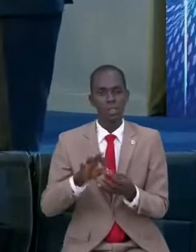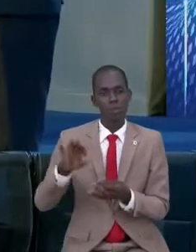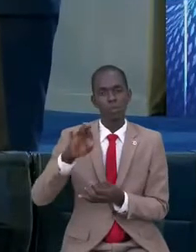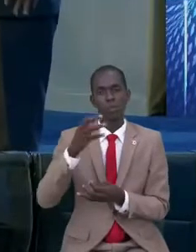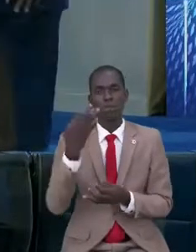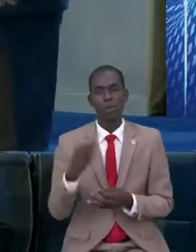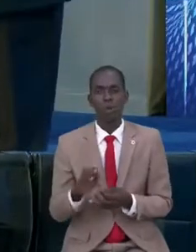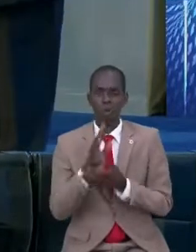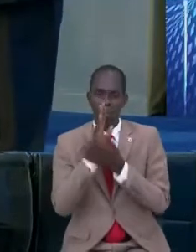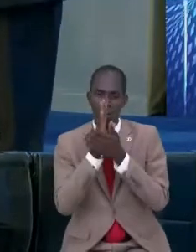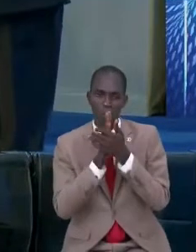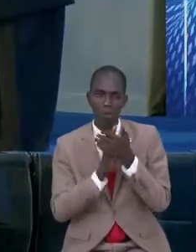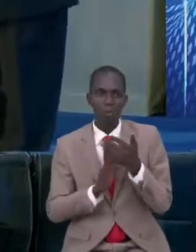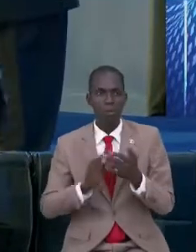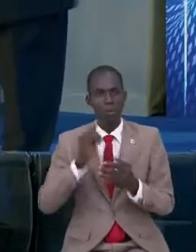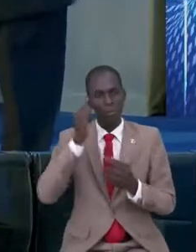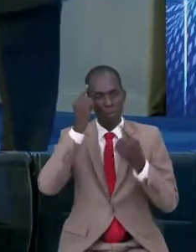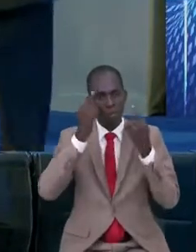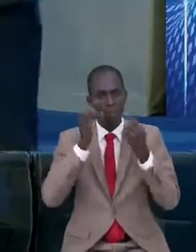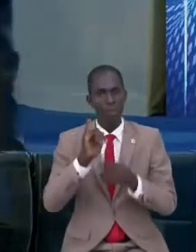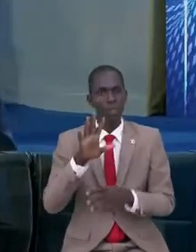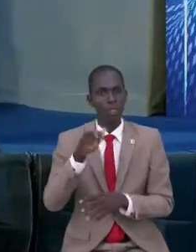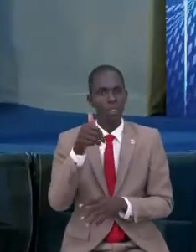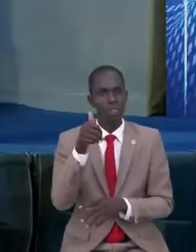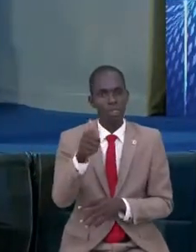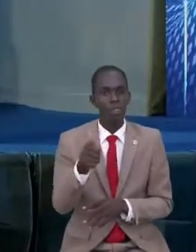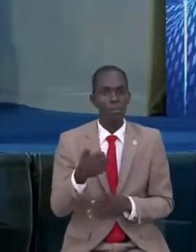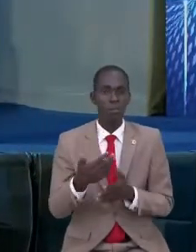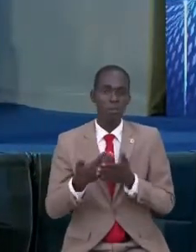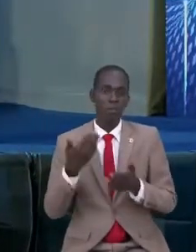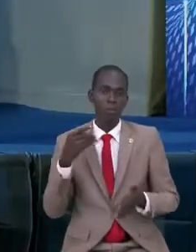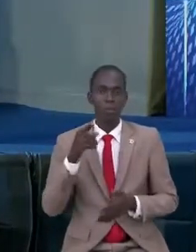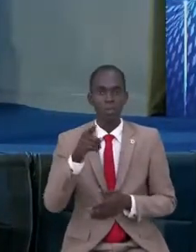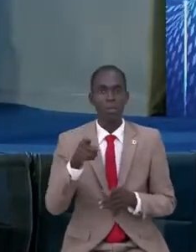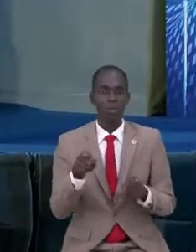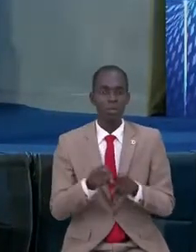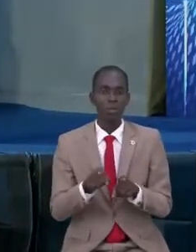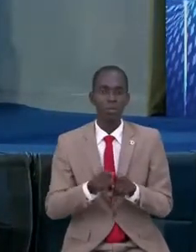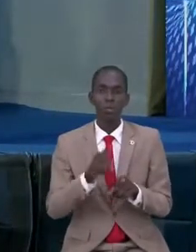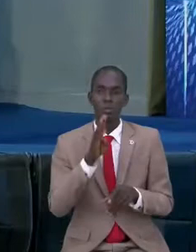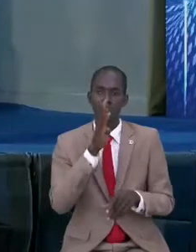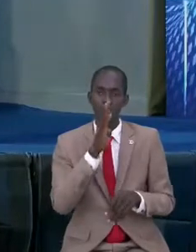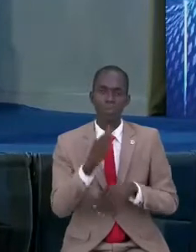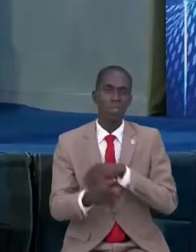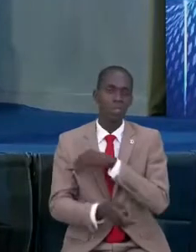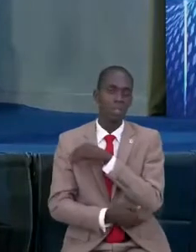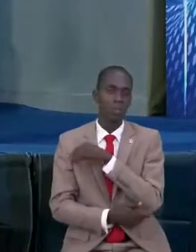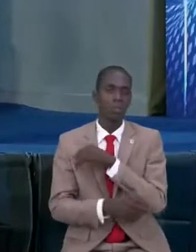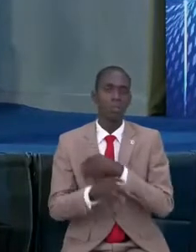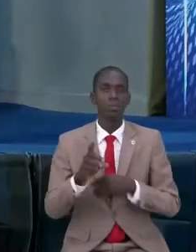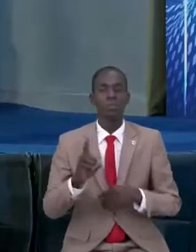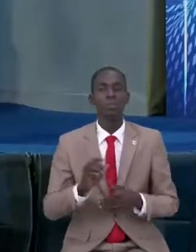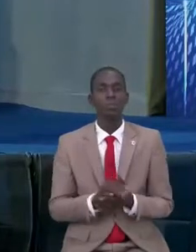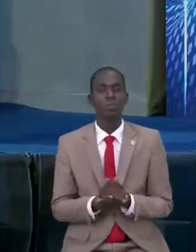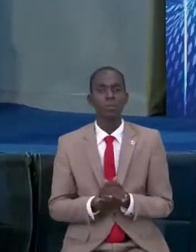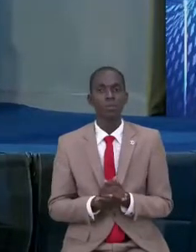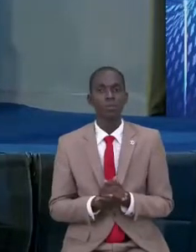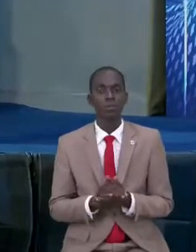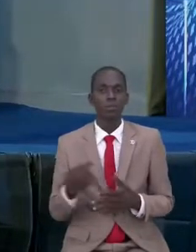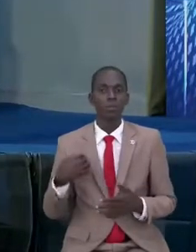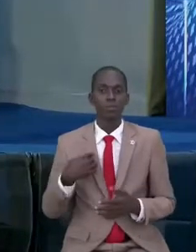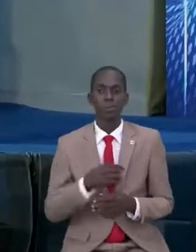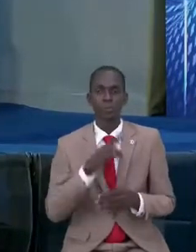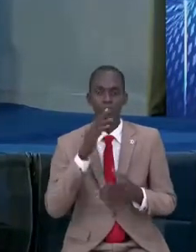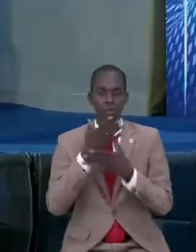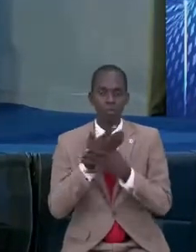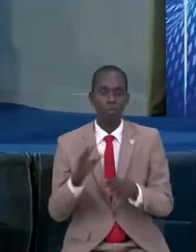meekness, considering thyself, lest thou also be tempted. We're dividing this